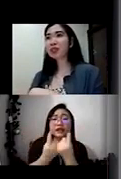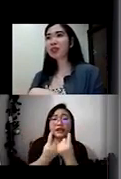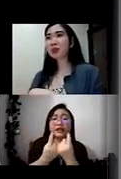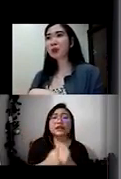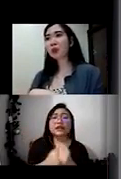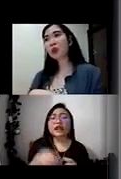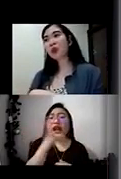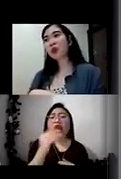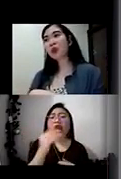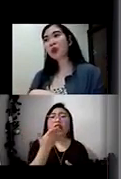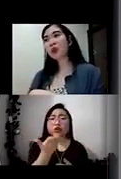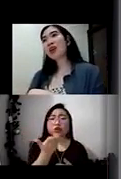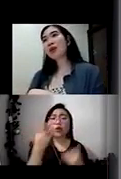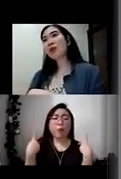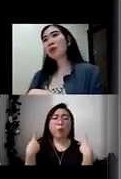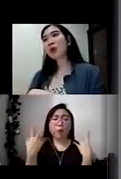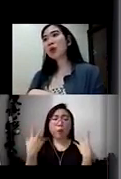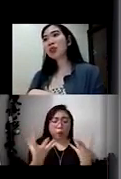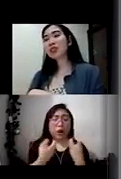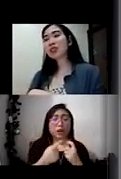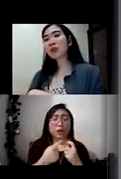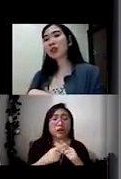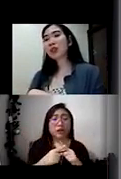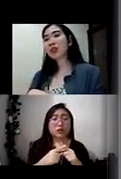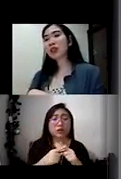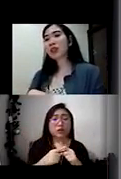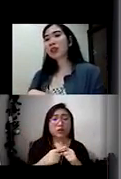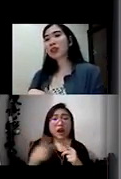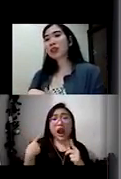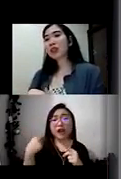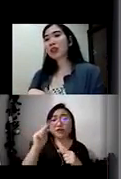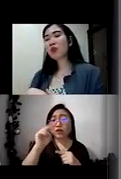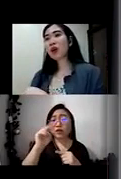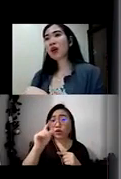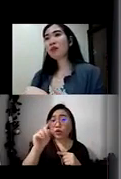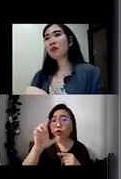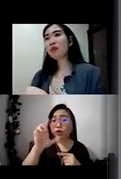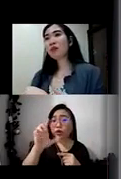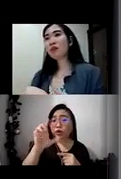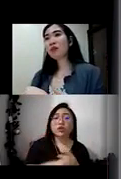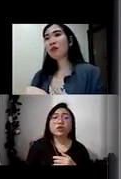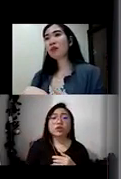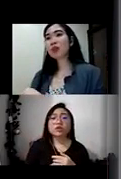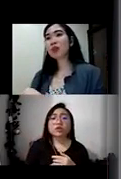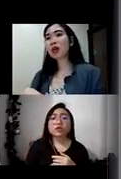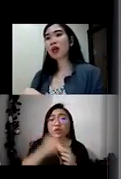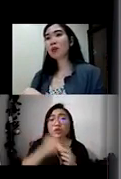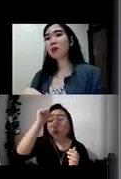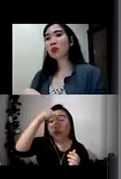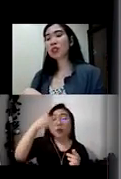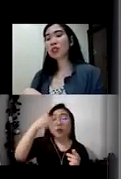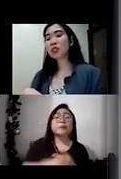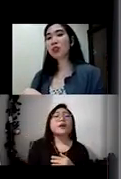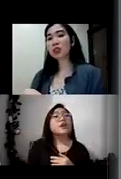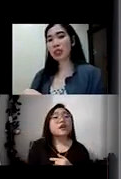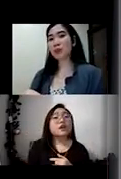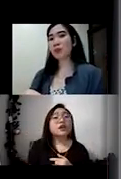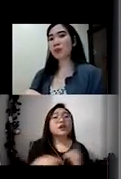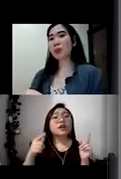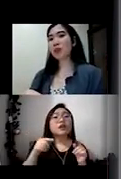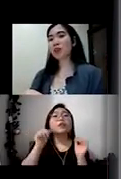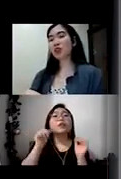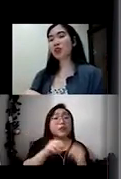want to note something, you have to use Google